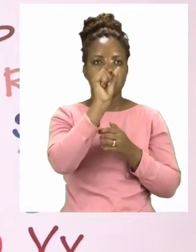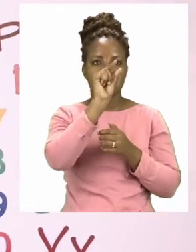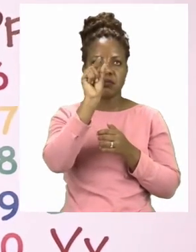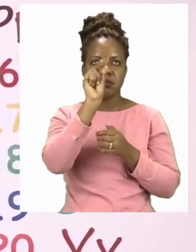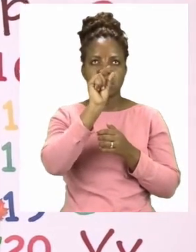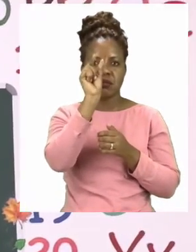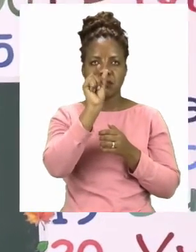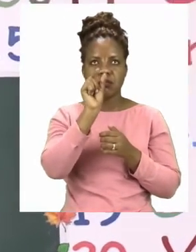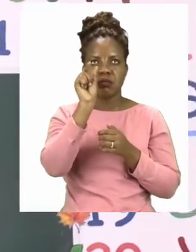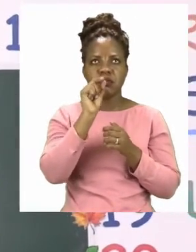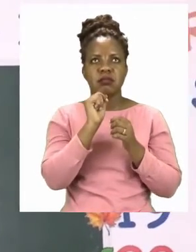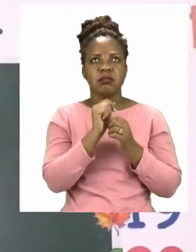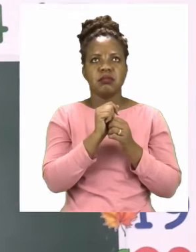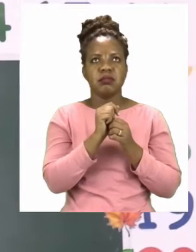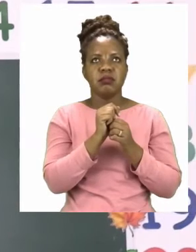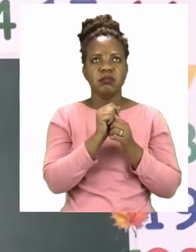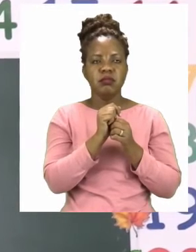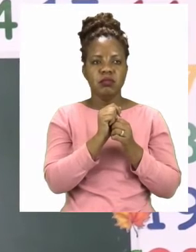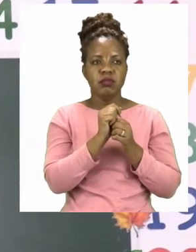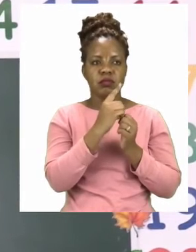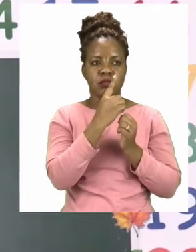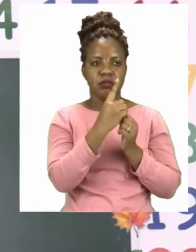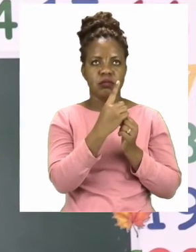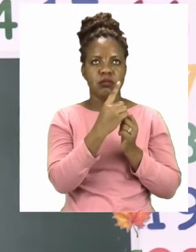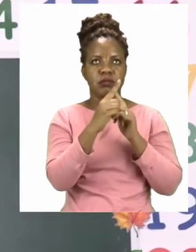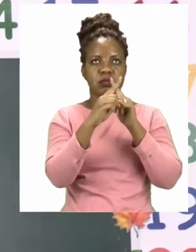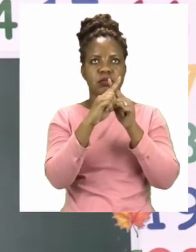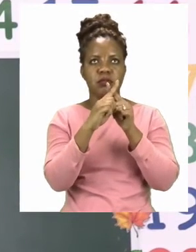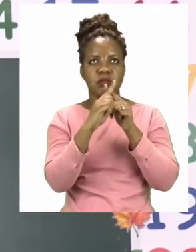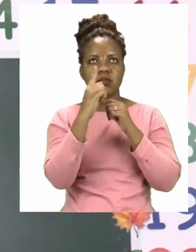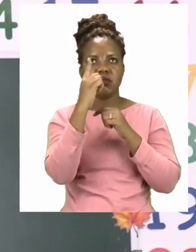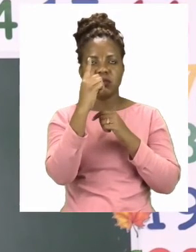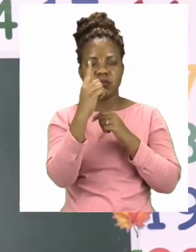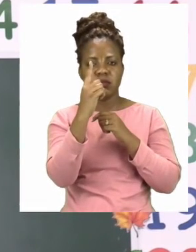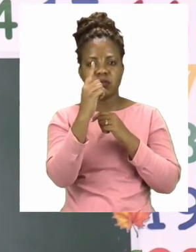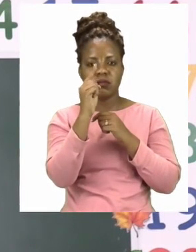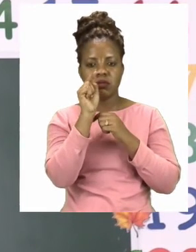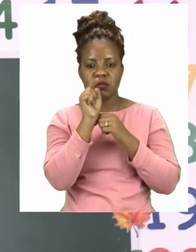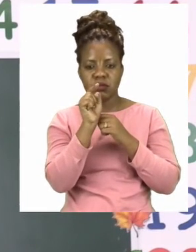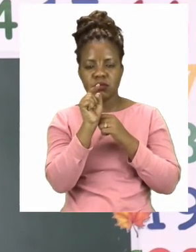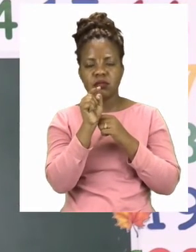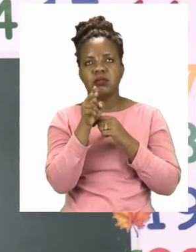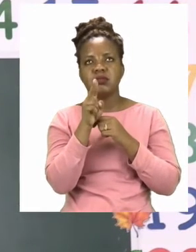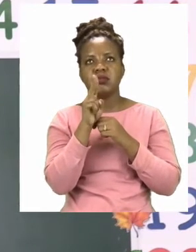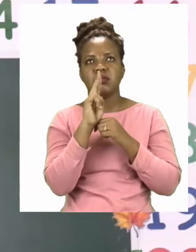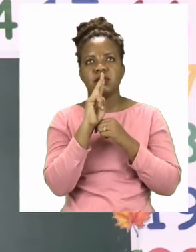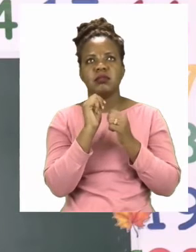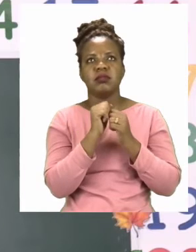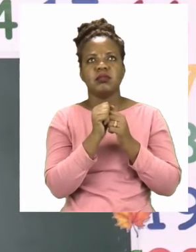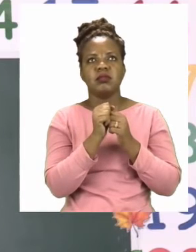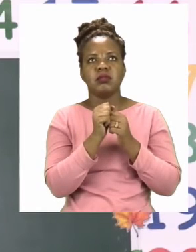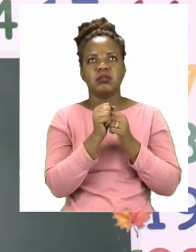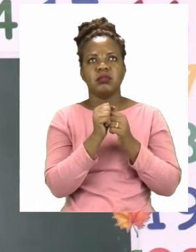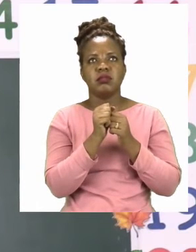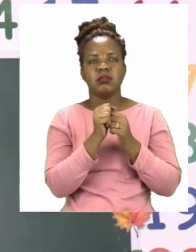say 1 times 1 and then put your answer in the box like they have. And